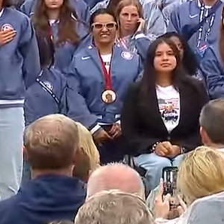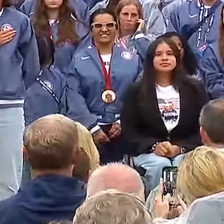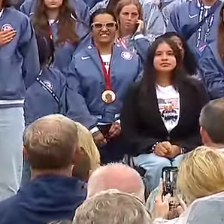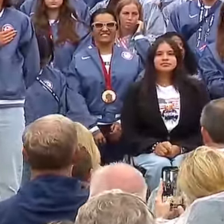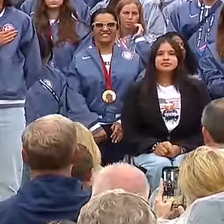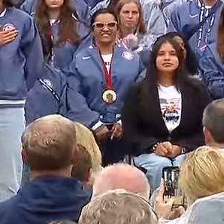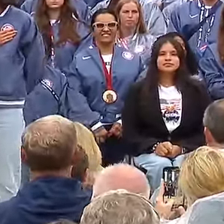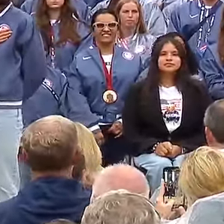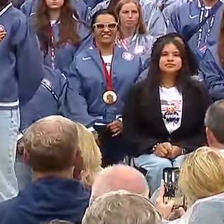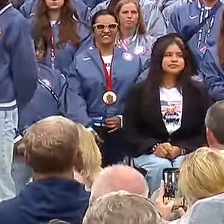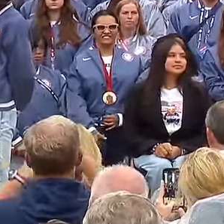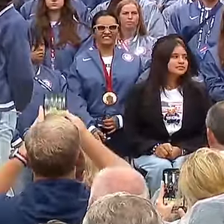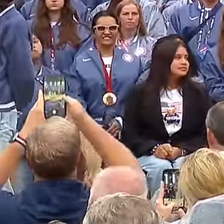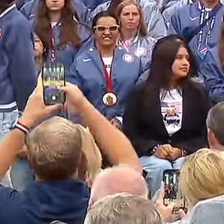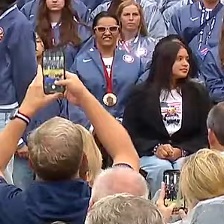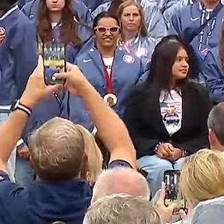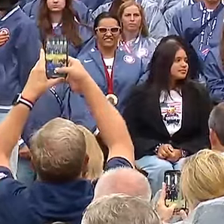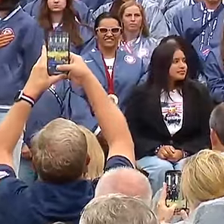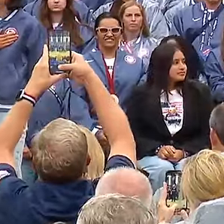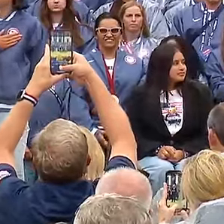United States Navy Band.